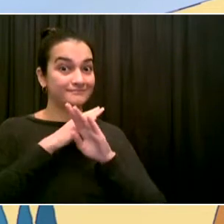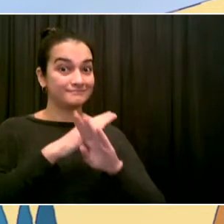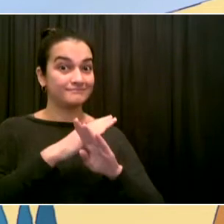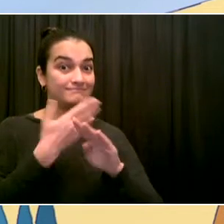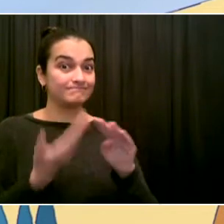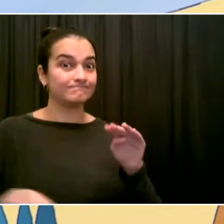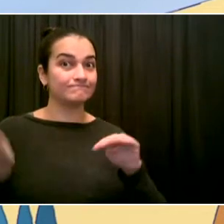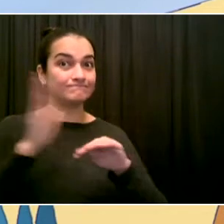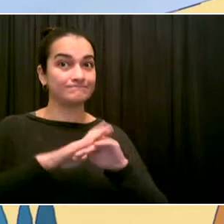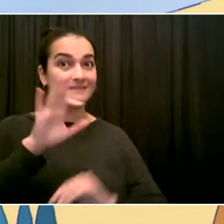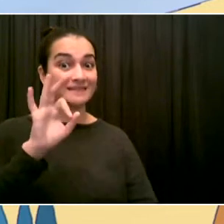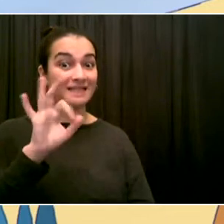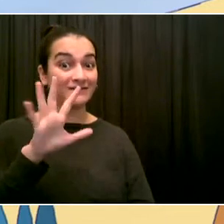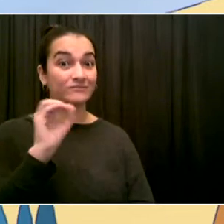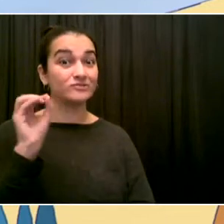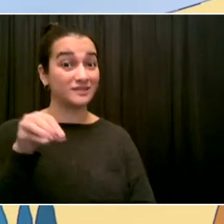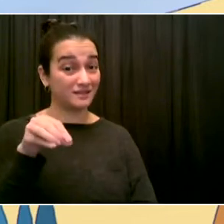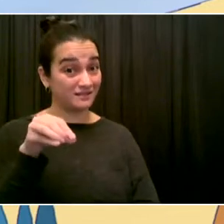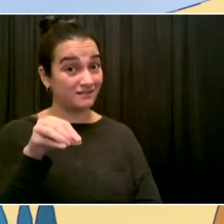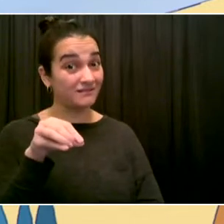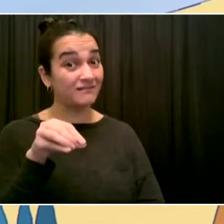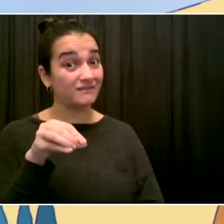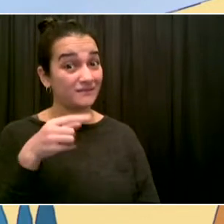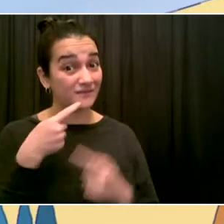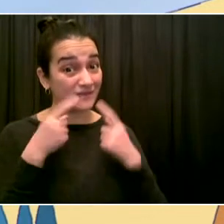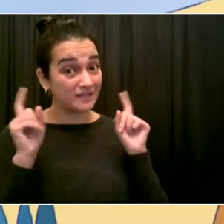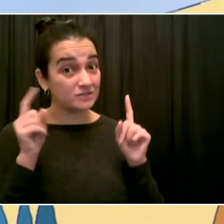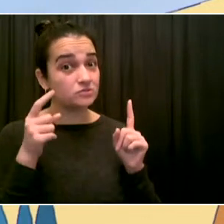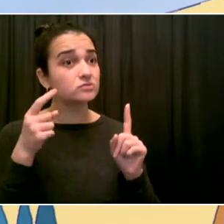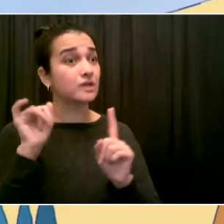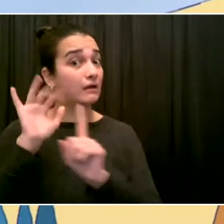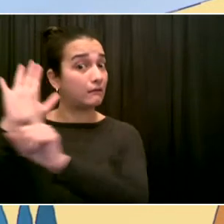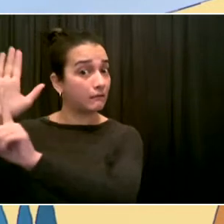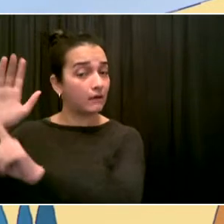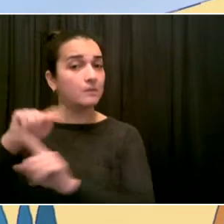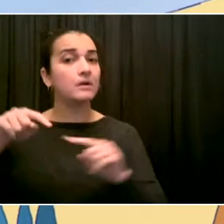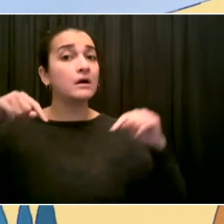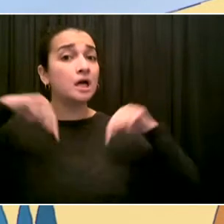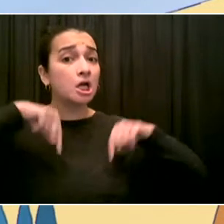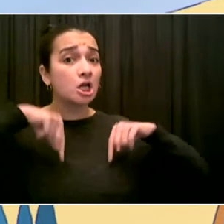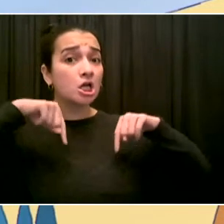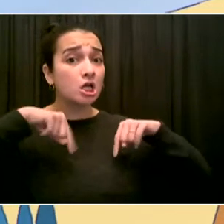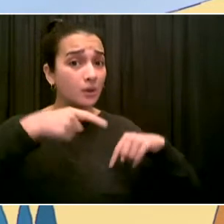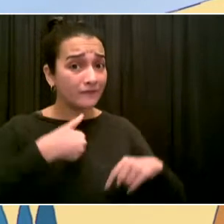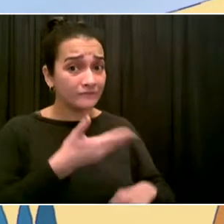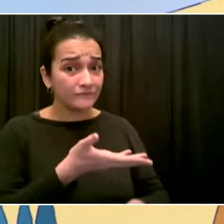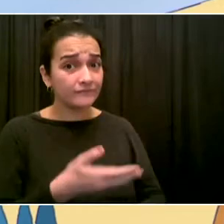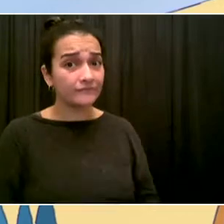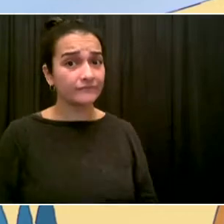Excellent question. I'm going to turn to the doctors to give you the latest from their research. Dr. Choksi, then Dr. Long.